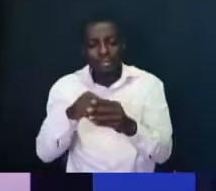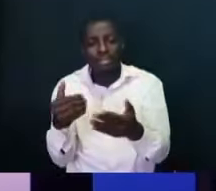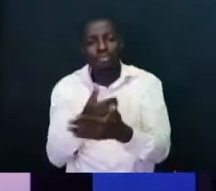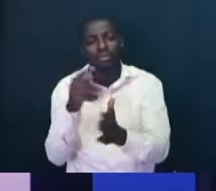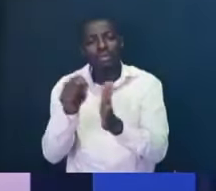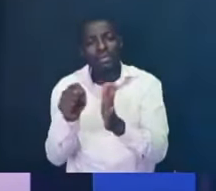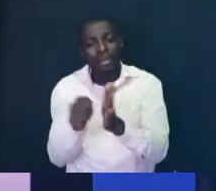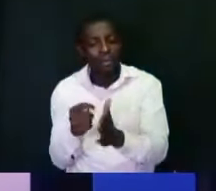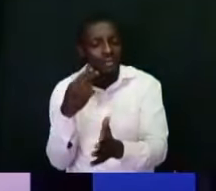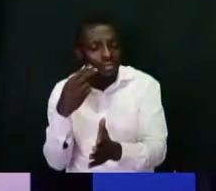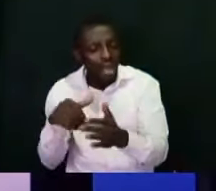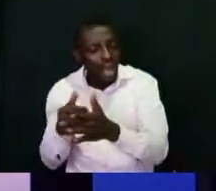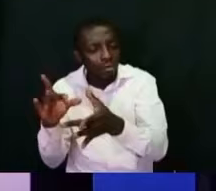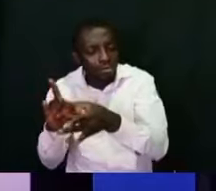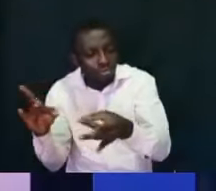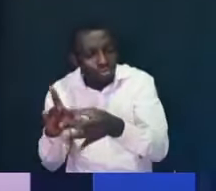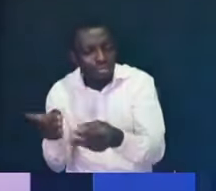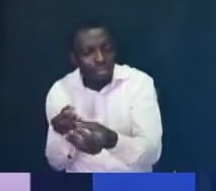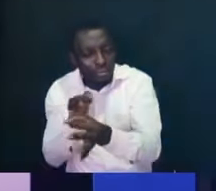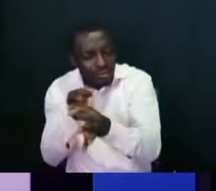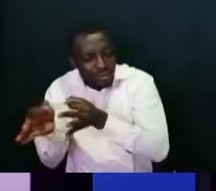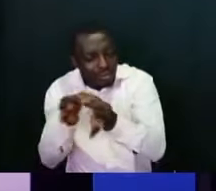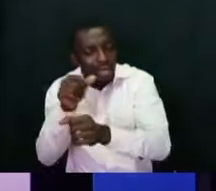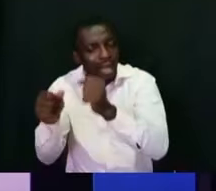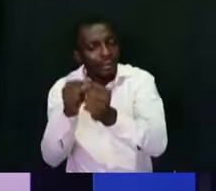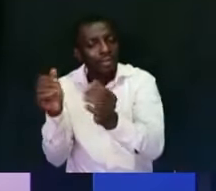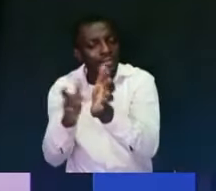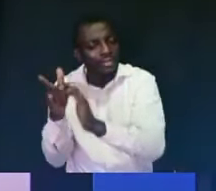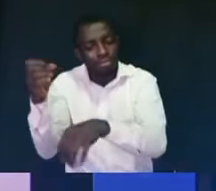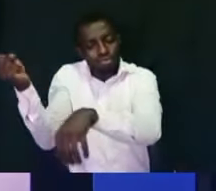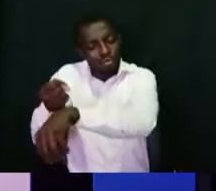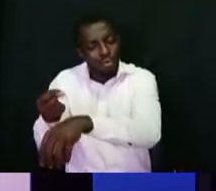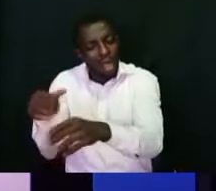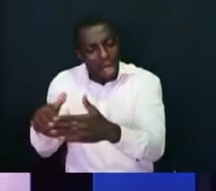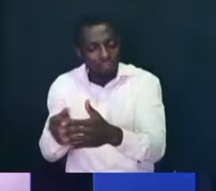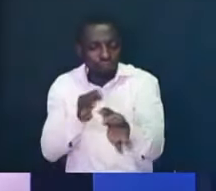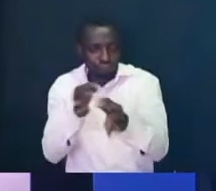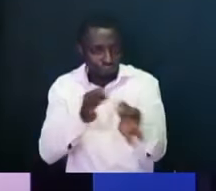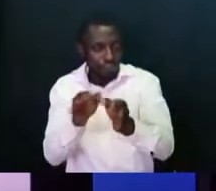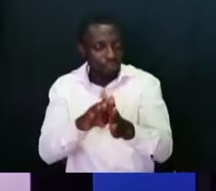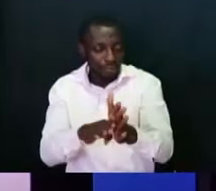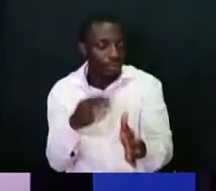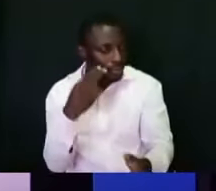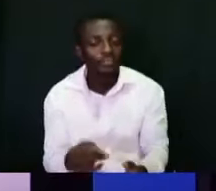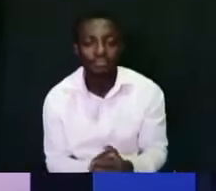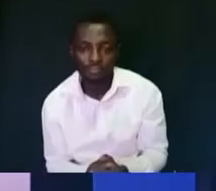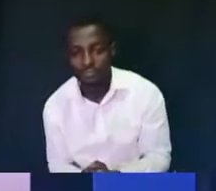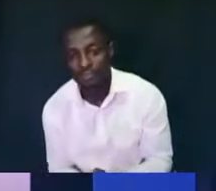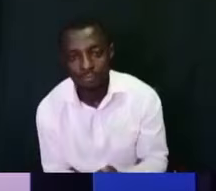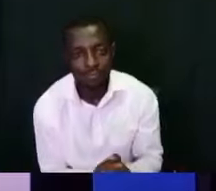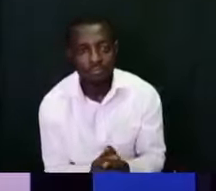let's look at how this doctor describe this stone. Now, you hear say kwan a onipa nim difo e